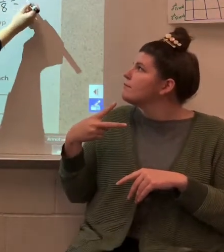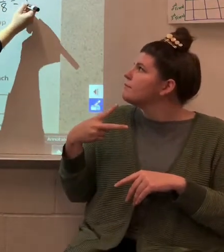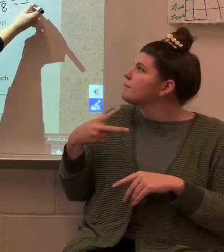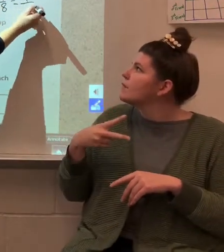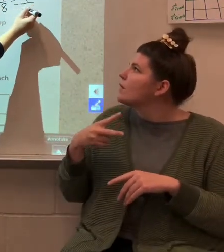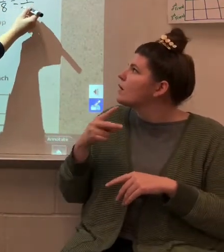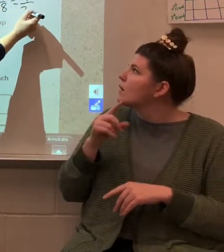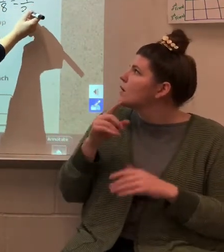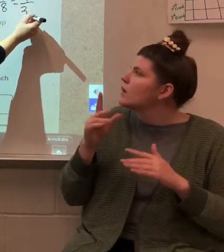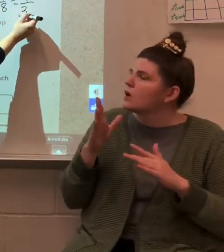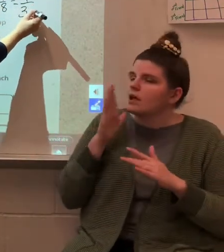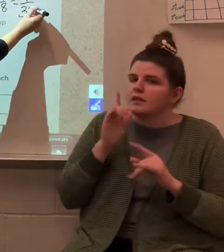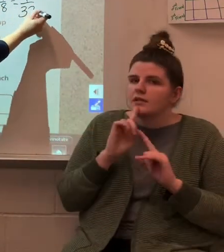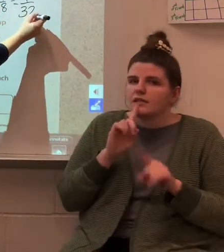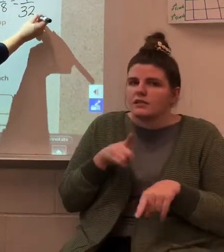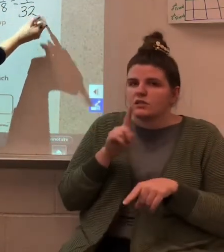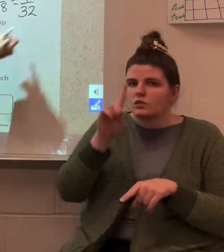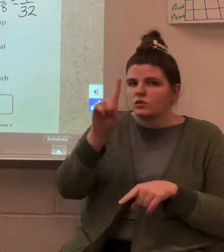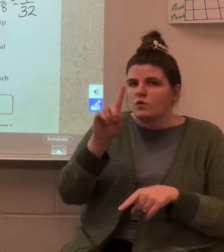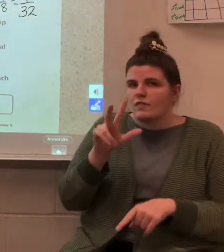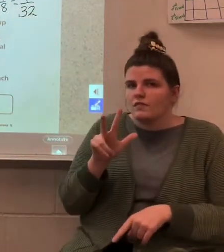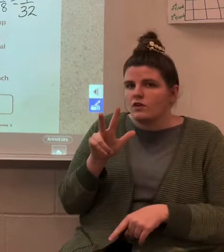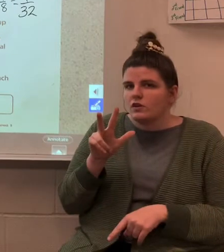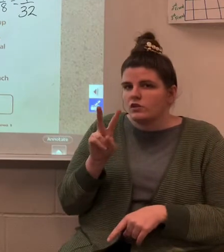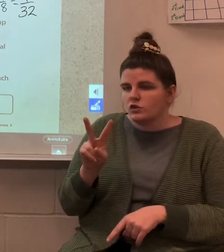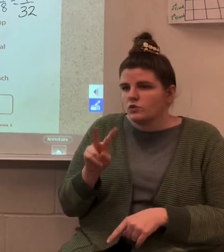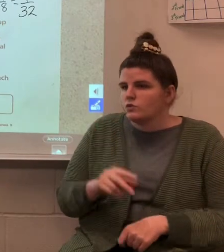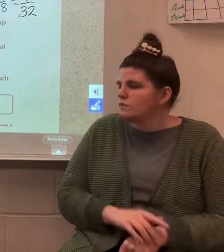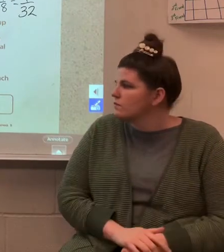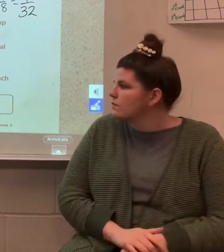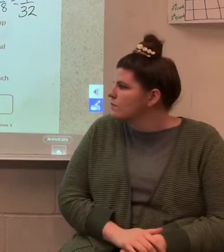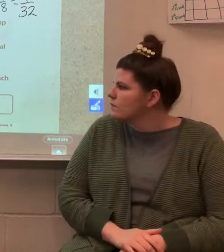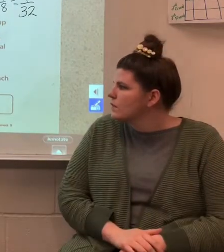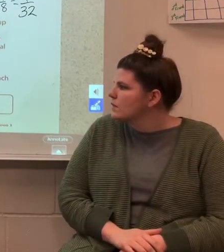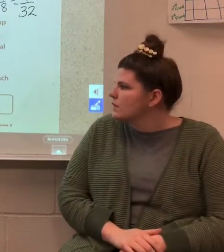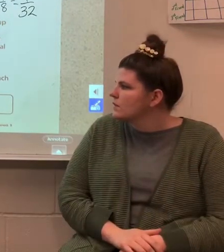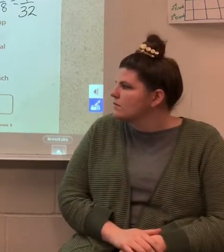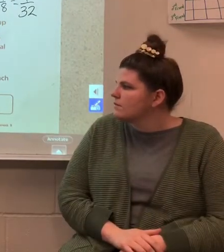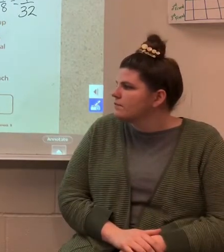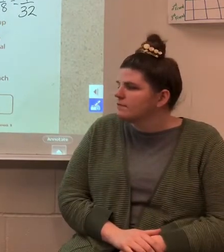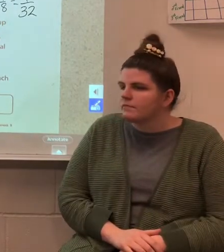and we get 1/32. So our answer is